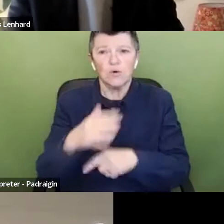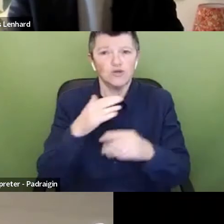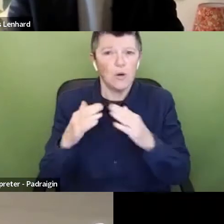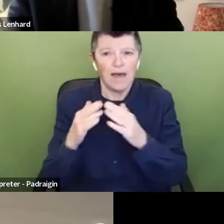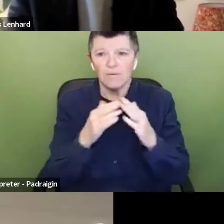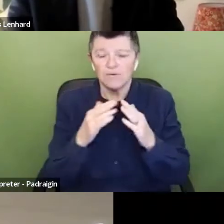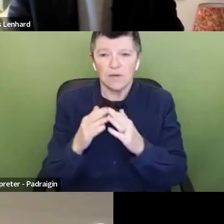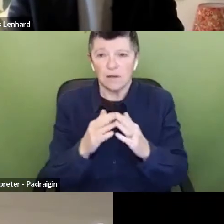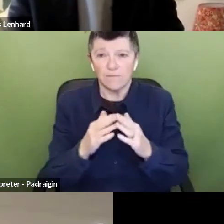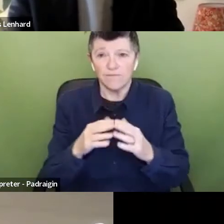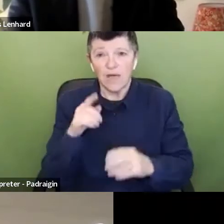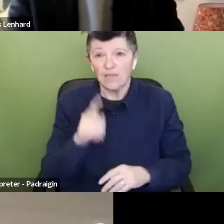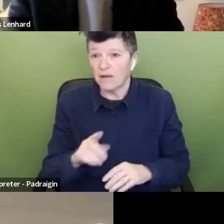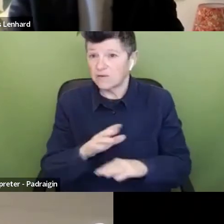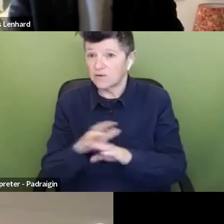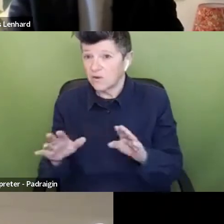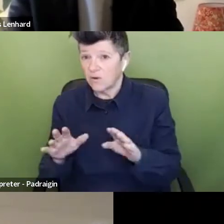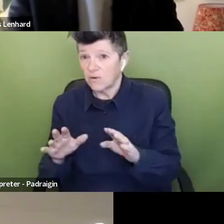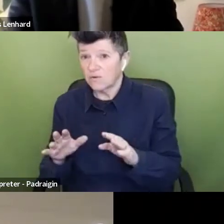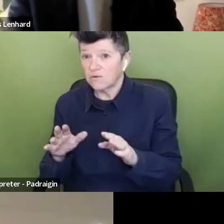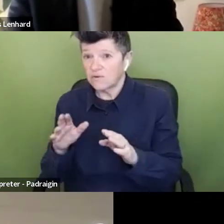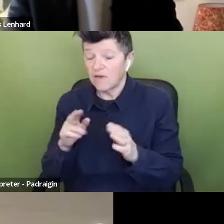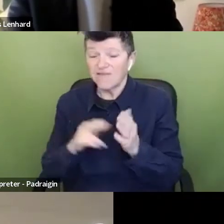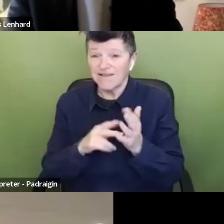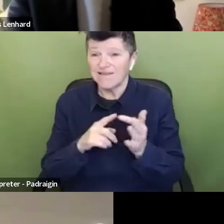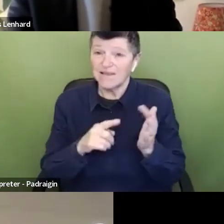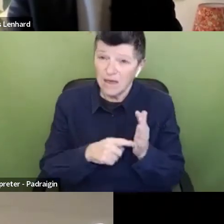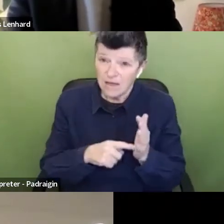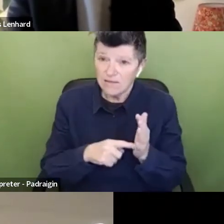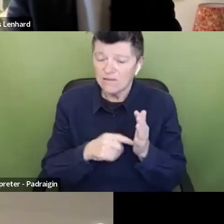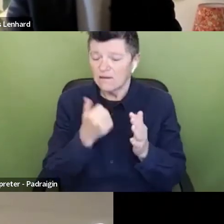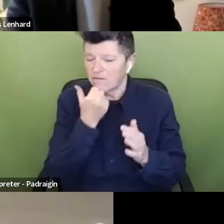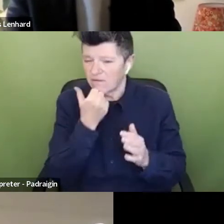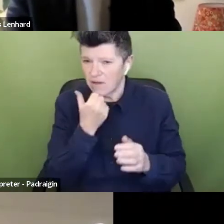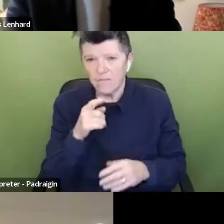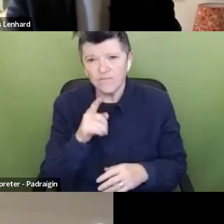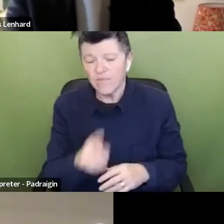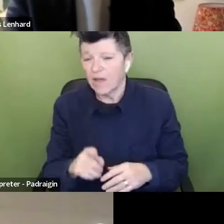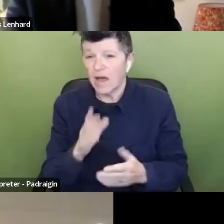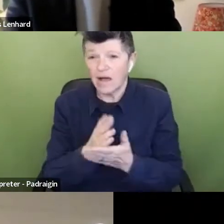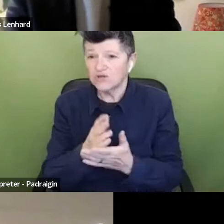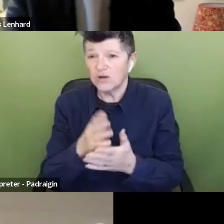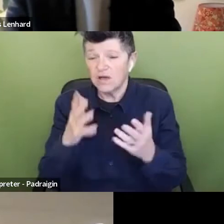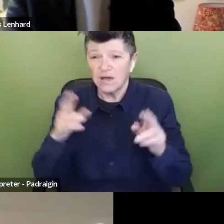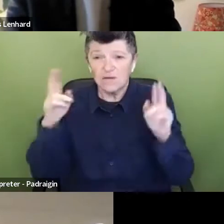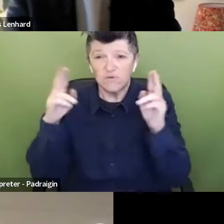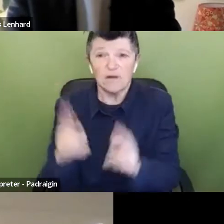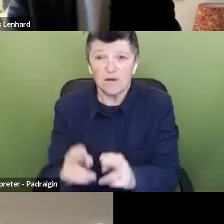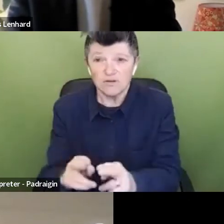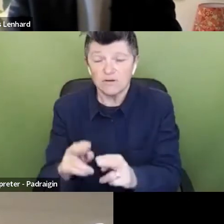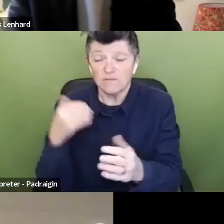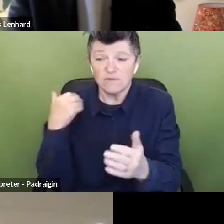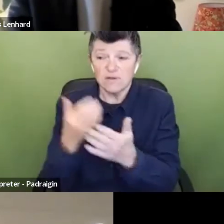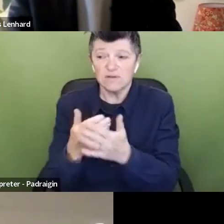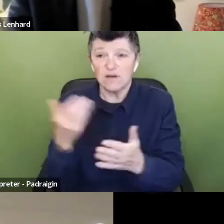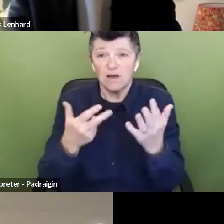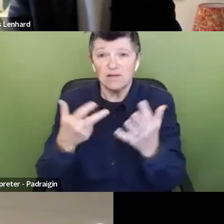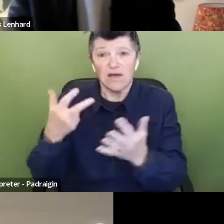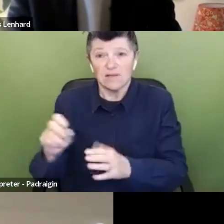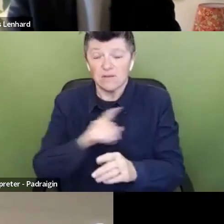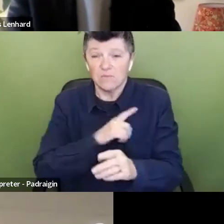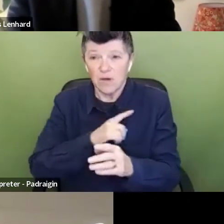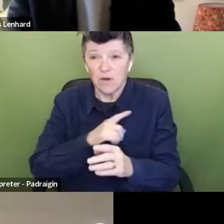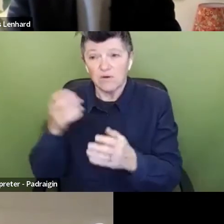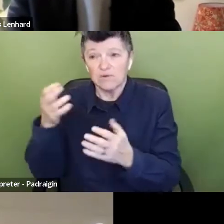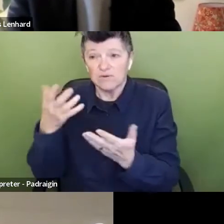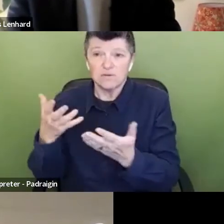off of UK public housing has meant that the figure has always been a net reduction since the 1980s. So this is the necessary